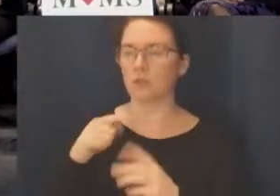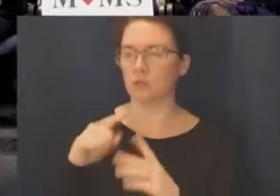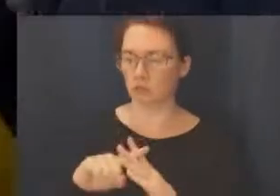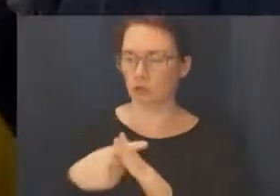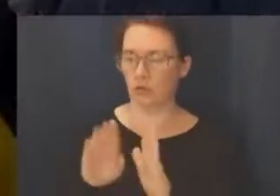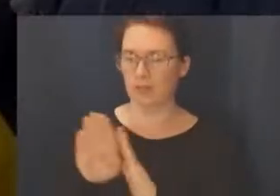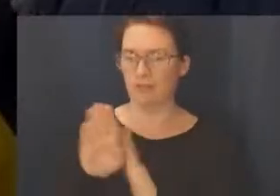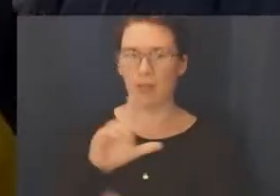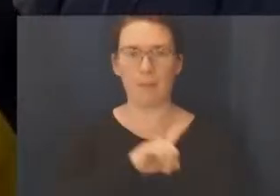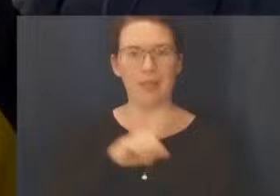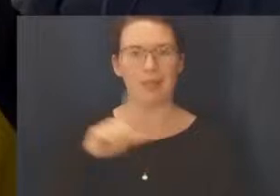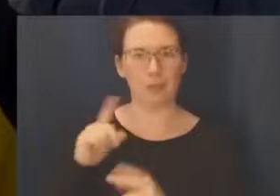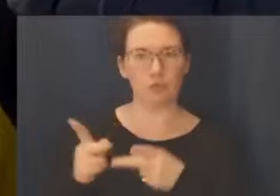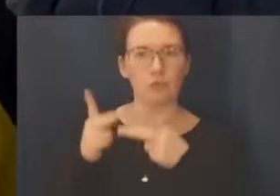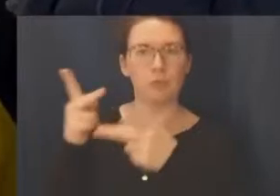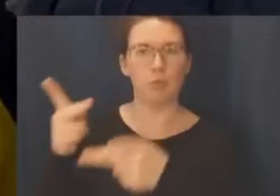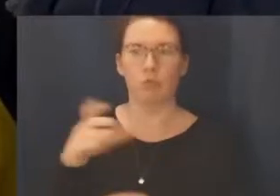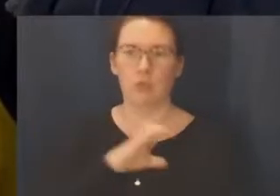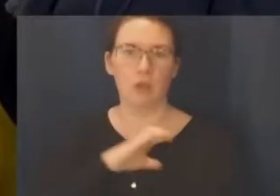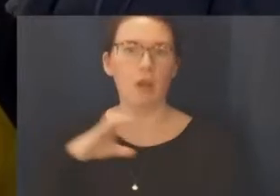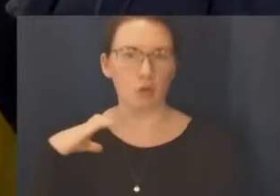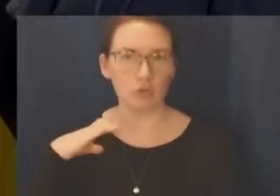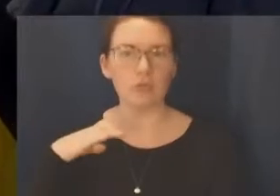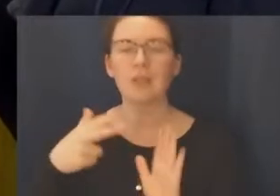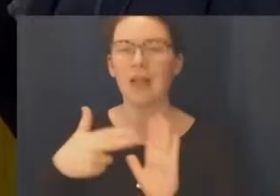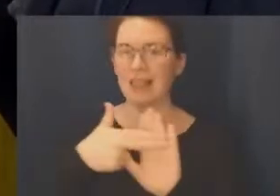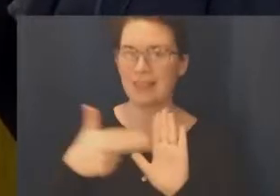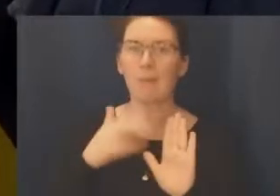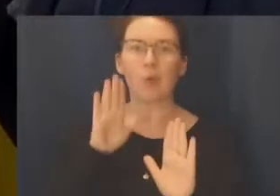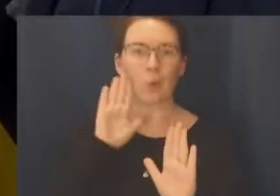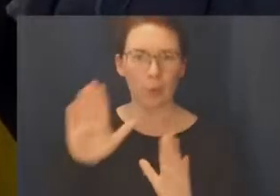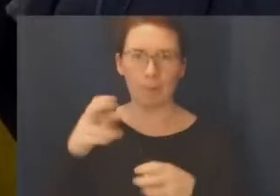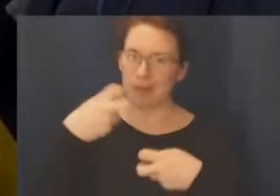Congress. Labeling will be a top priority